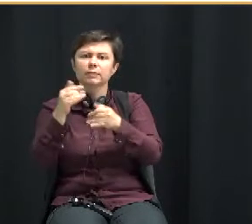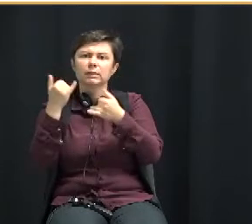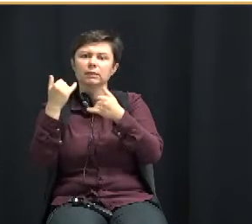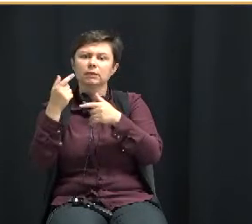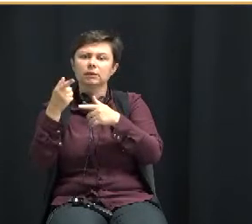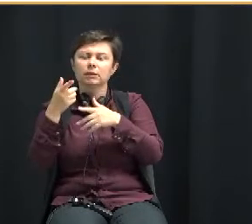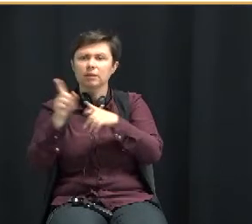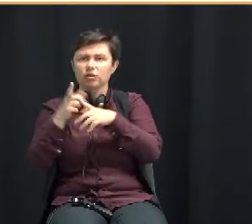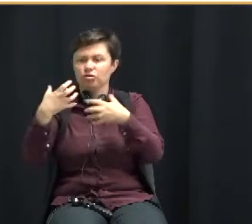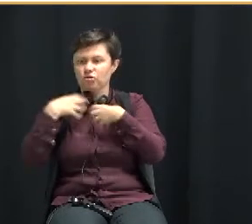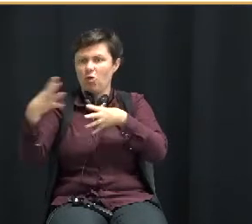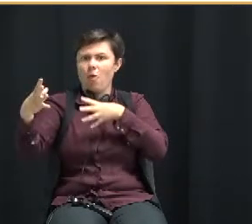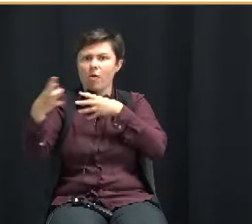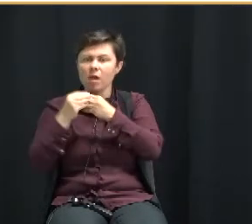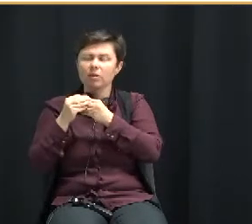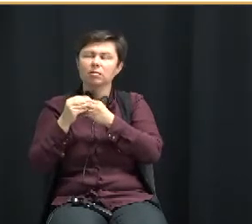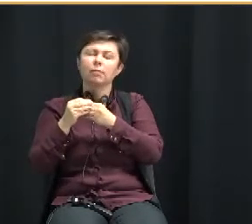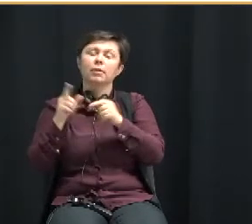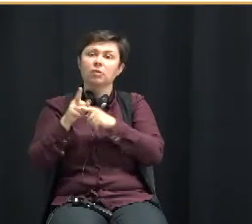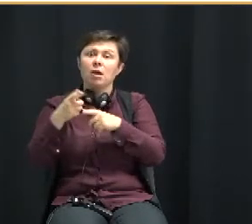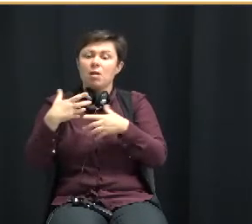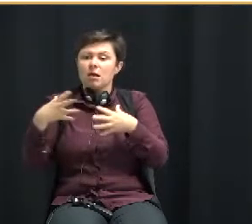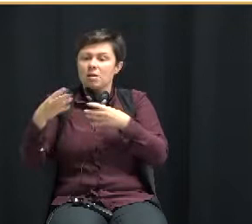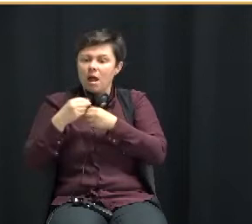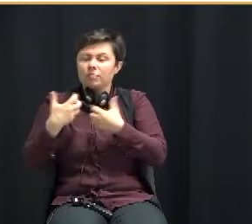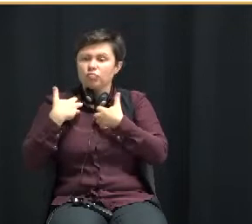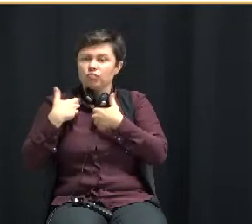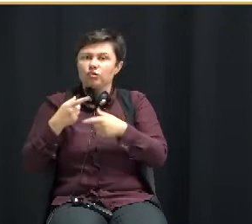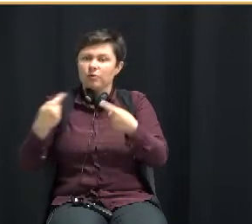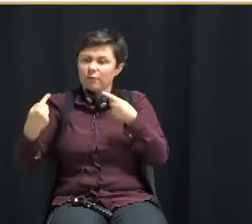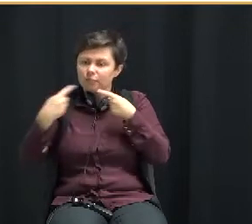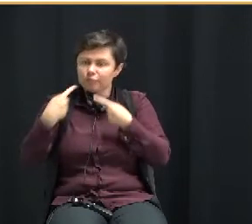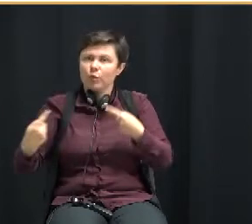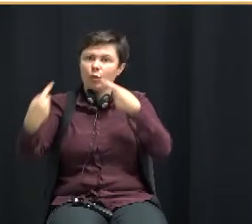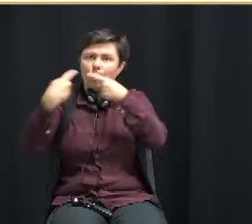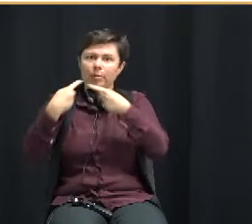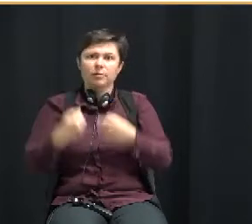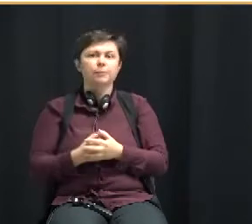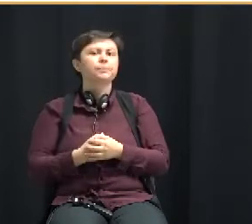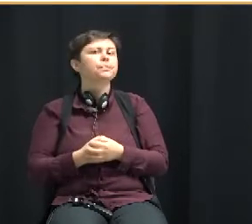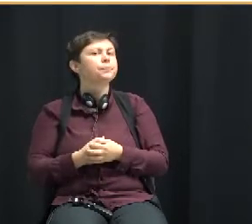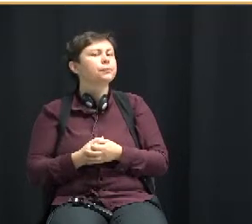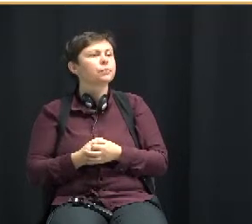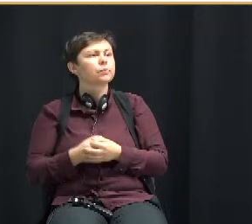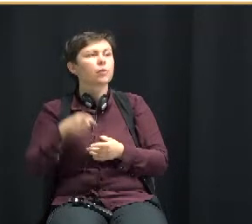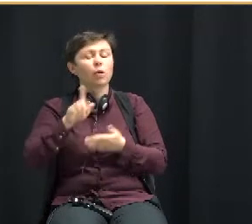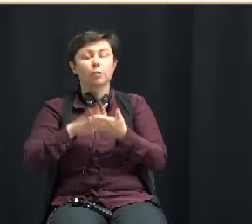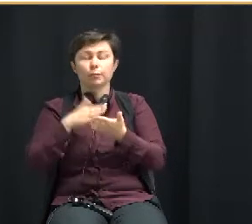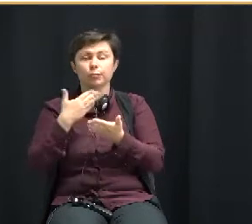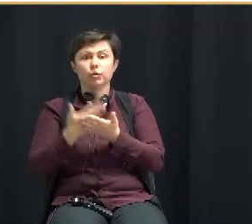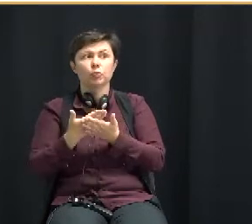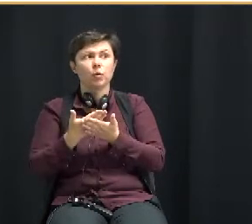they function among us, that they are present among us, and we need to adapt to their